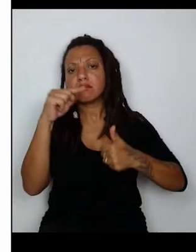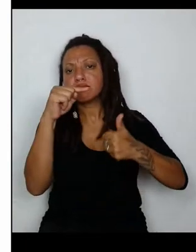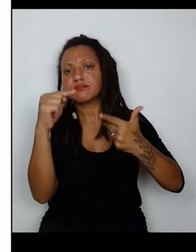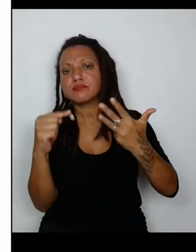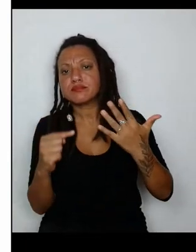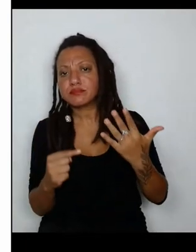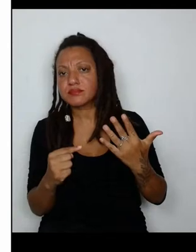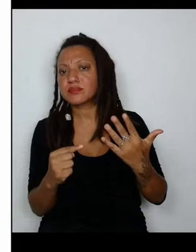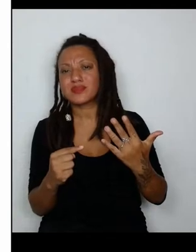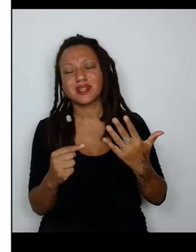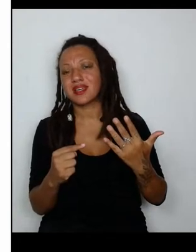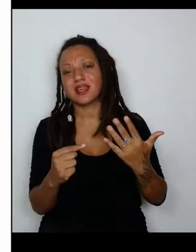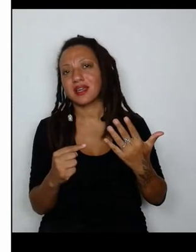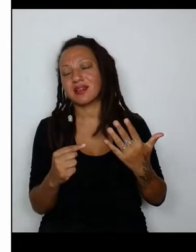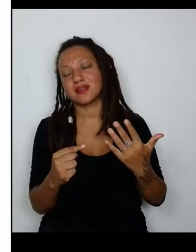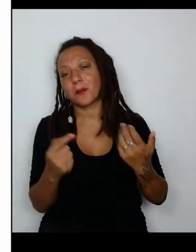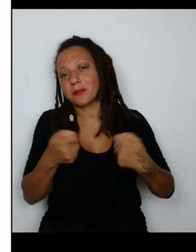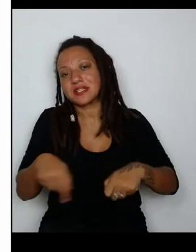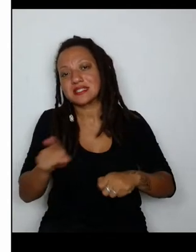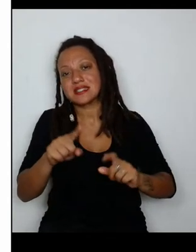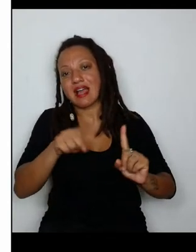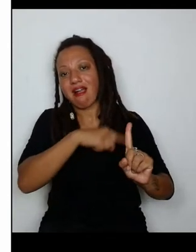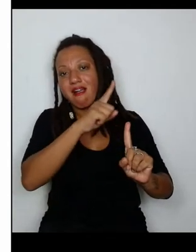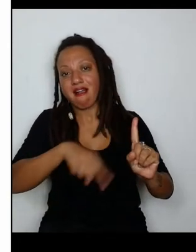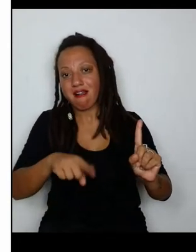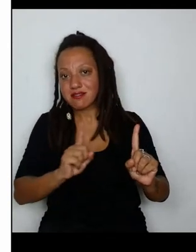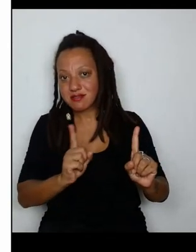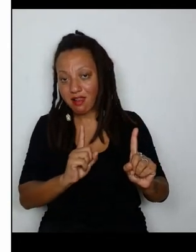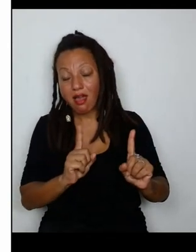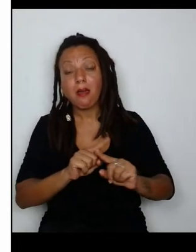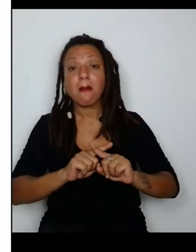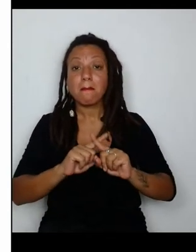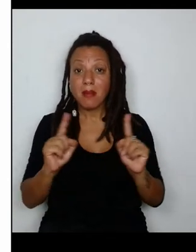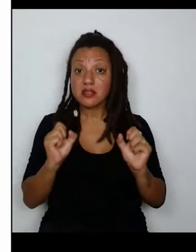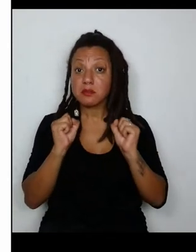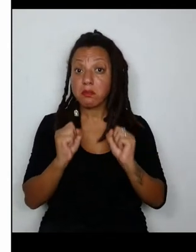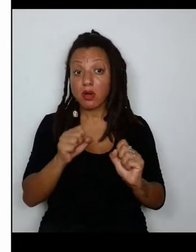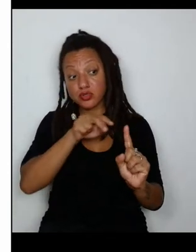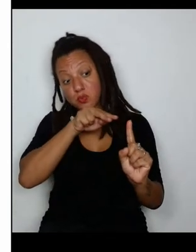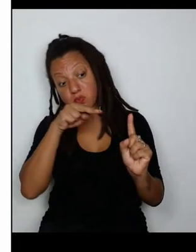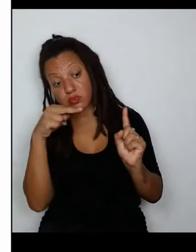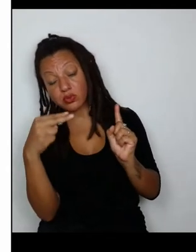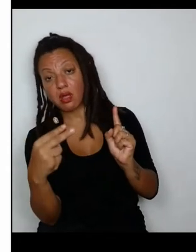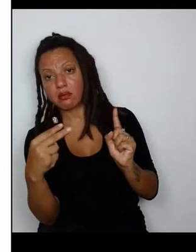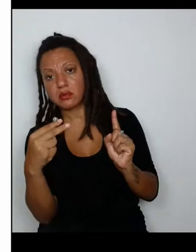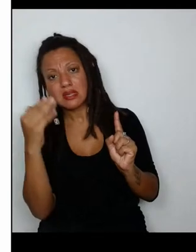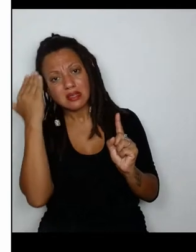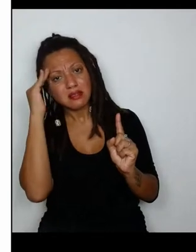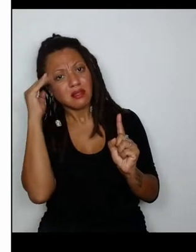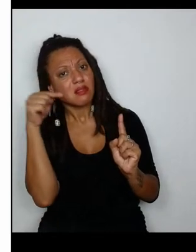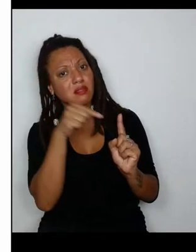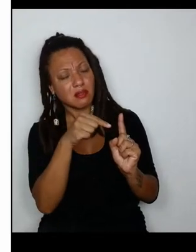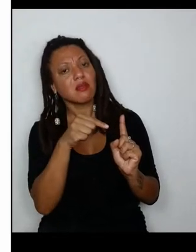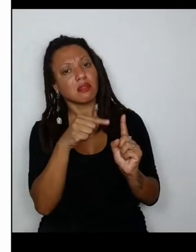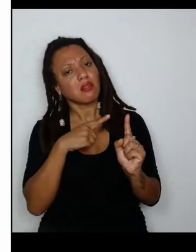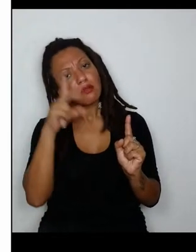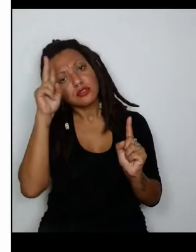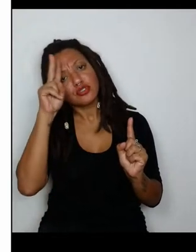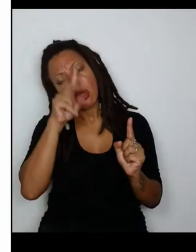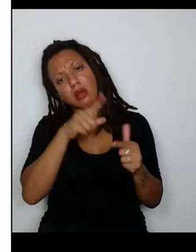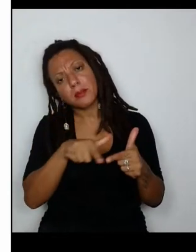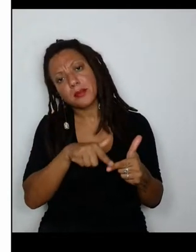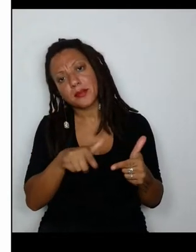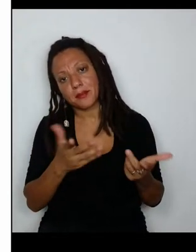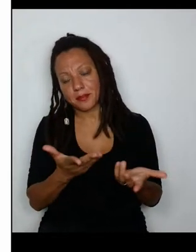artist and become more transparent about his problematic history so i am admittedly not ready to cancel gauguin but the